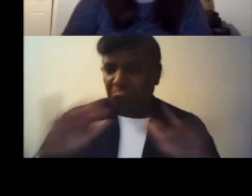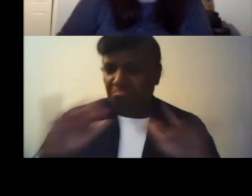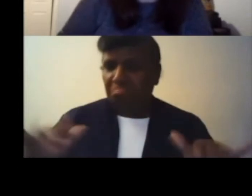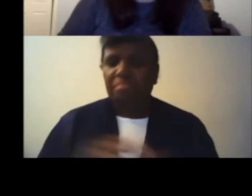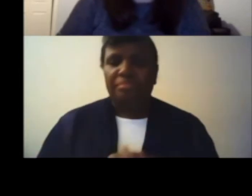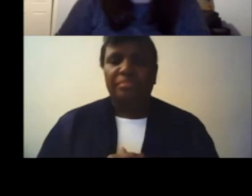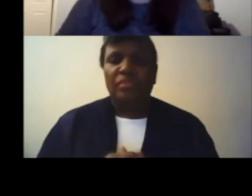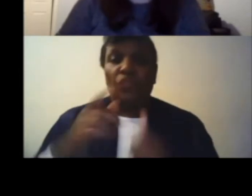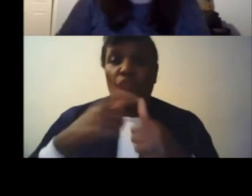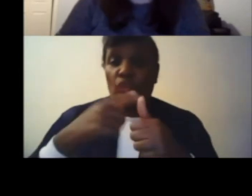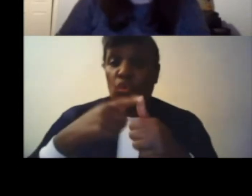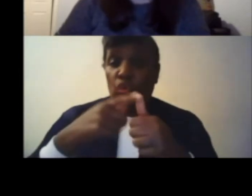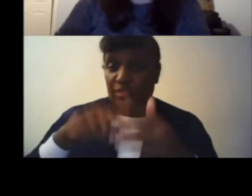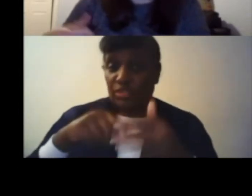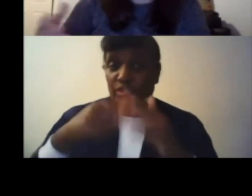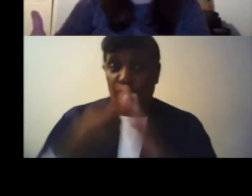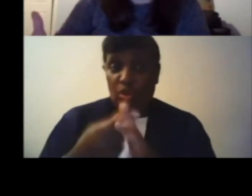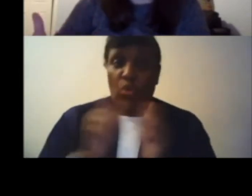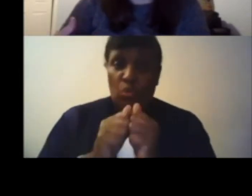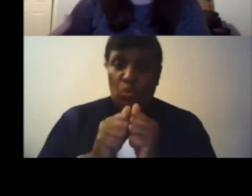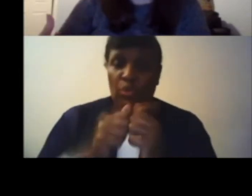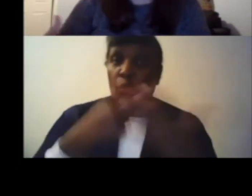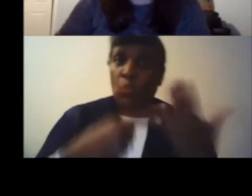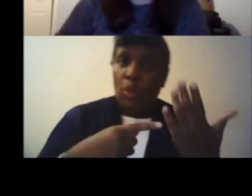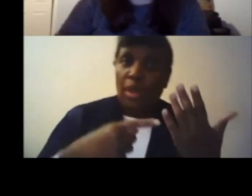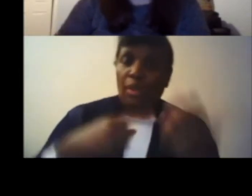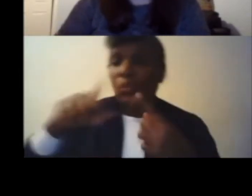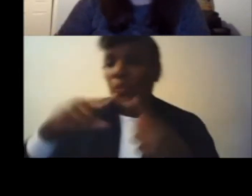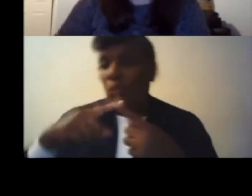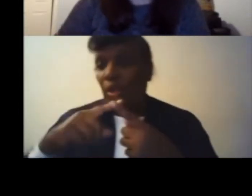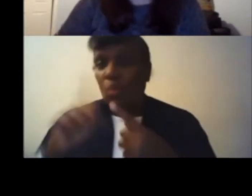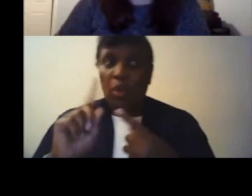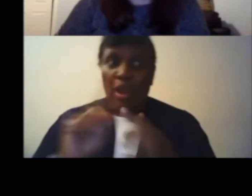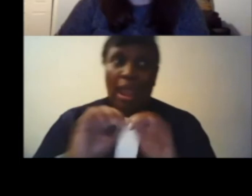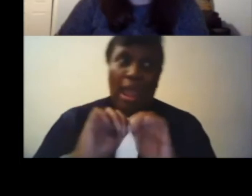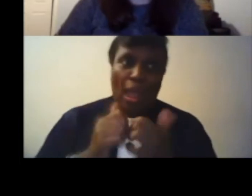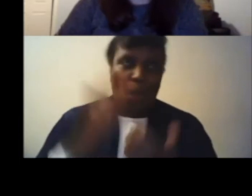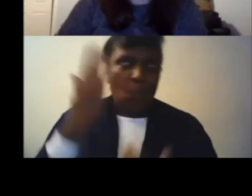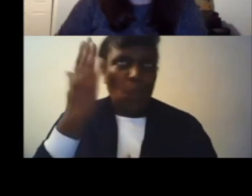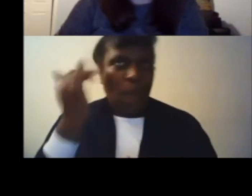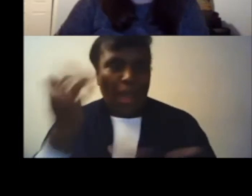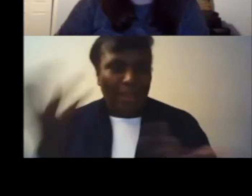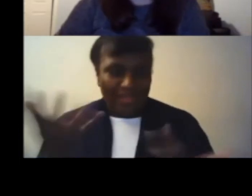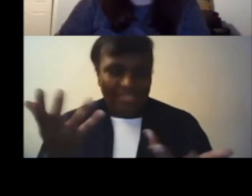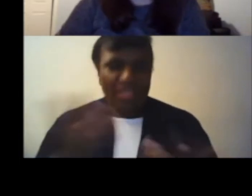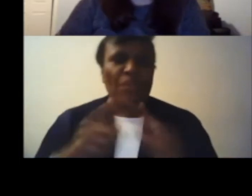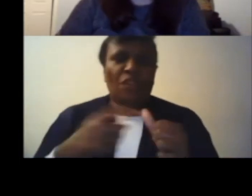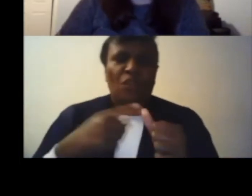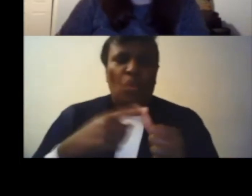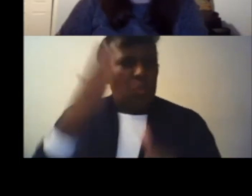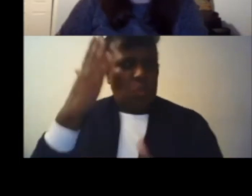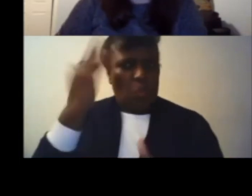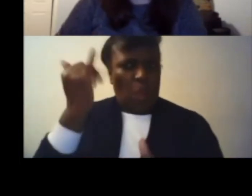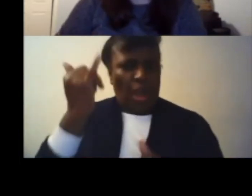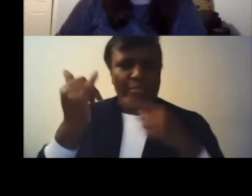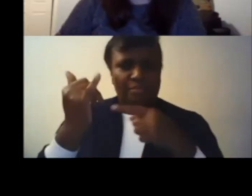I'm going to start with just kind of the what, where, when, how, why, but we're going to start with the why, because I think for all students, it's really important to know